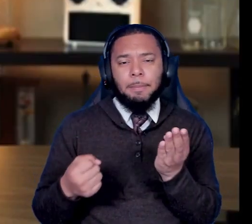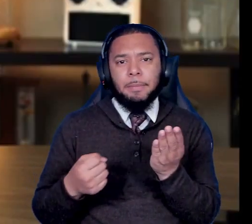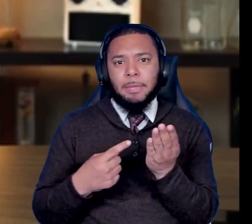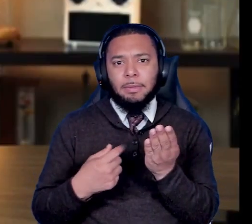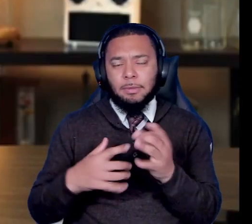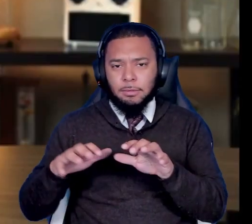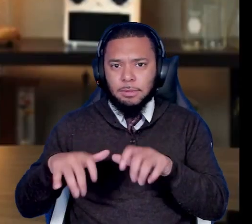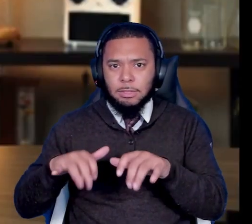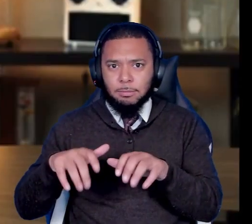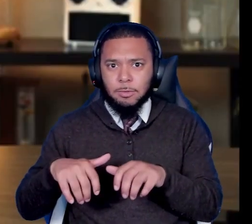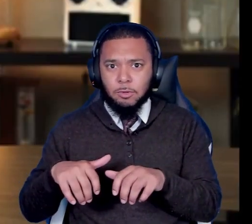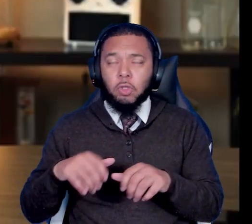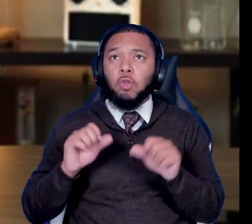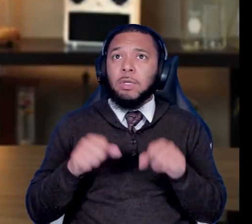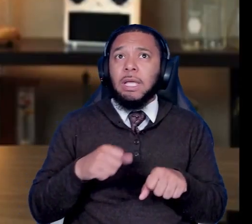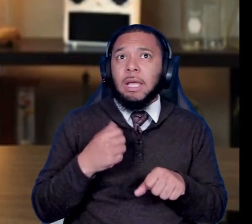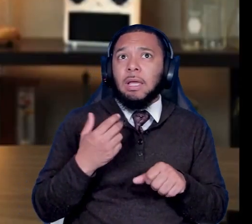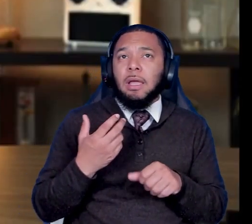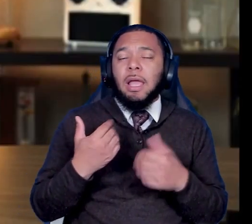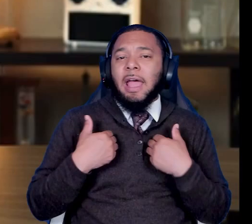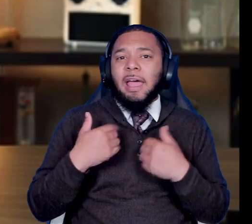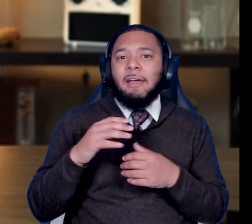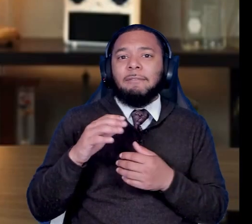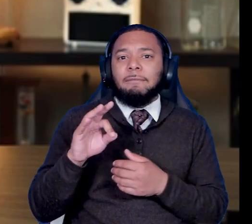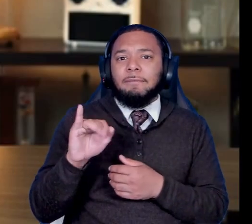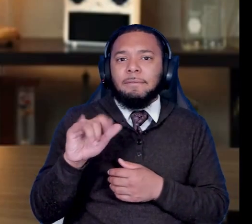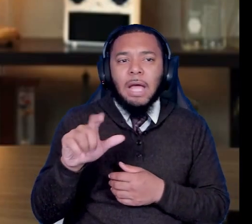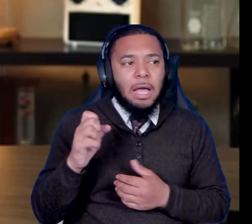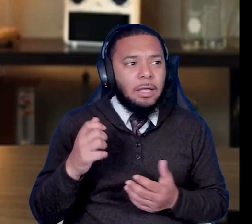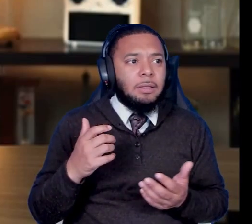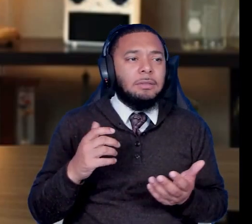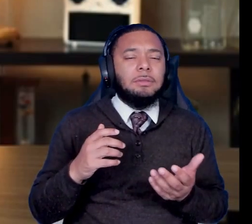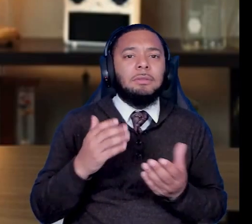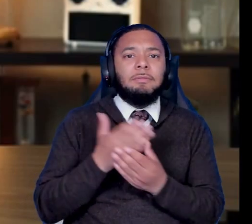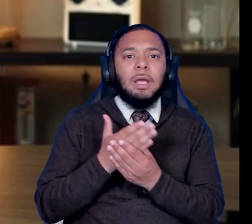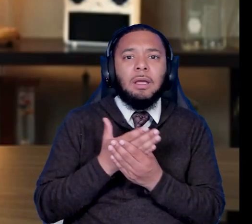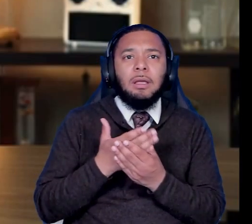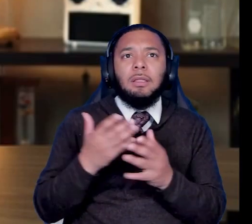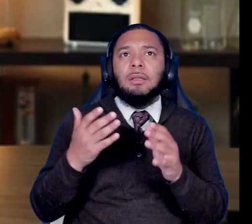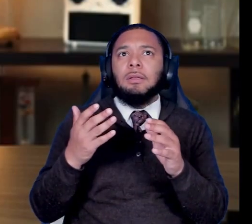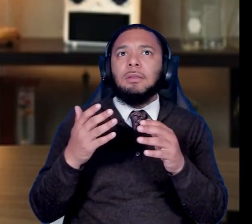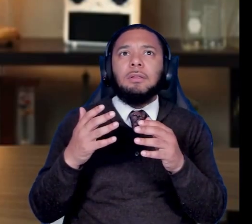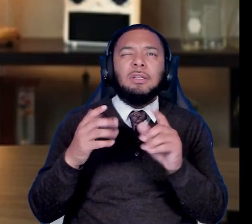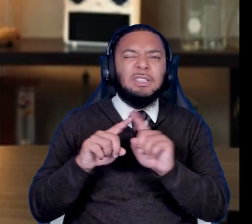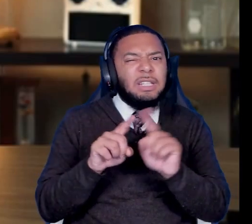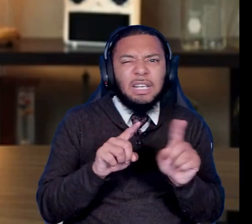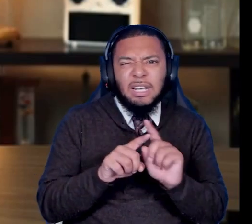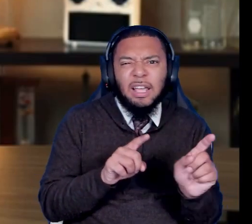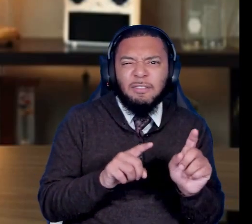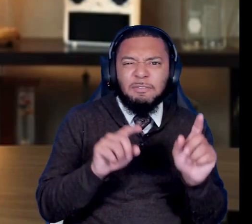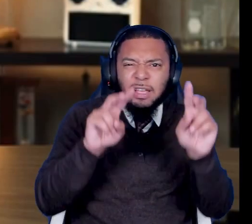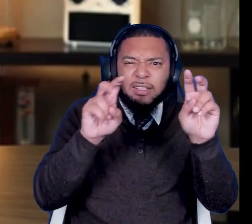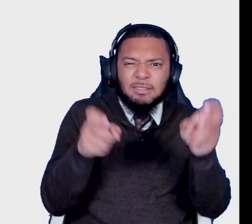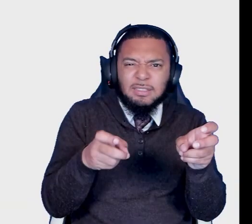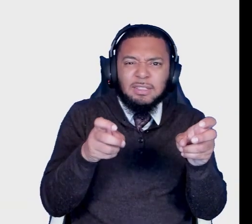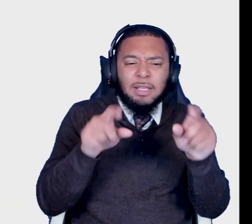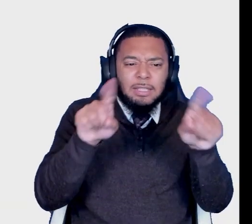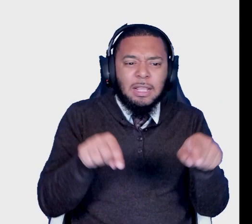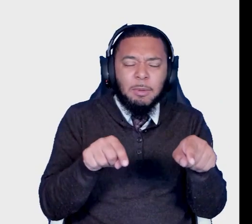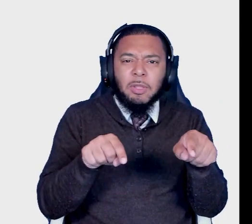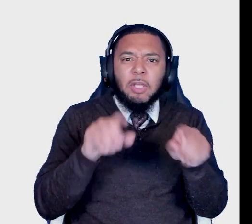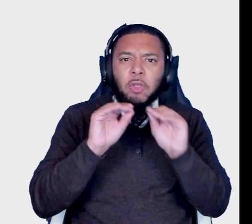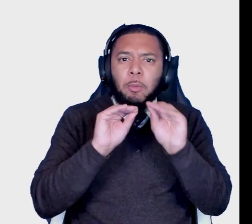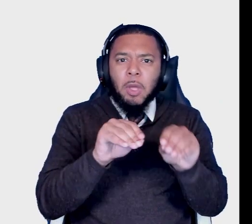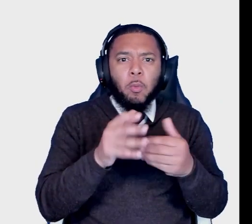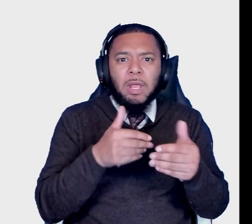files here, you can use different things inside of these parentheses as input, but we're going to use system in because we're going